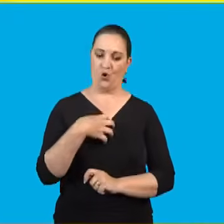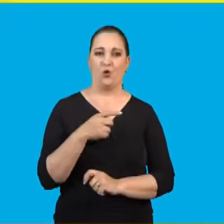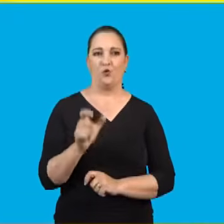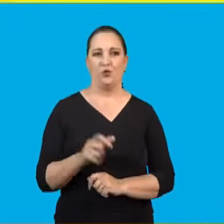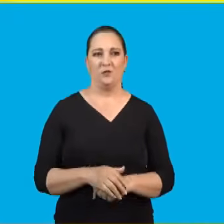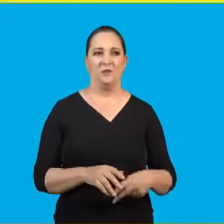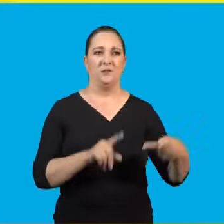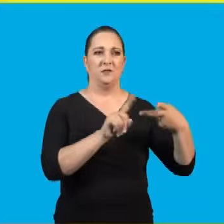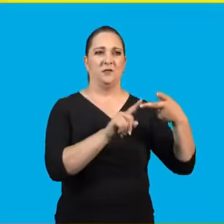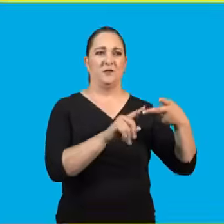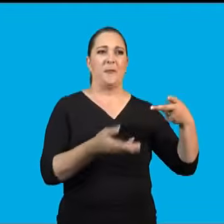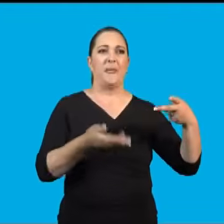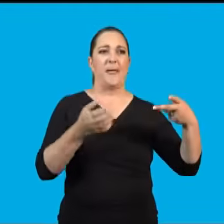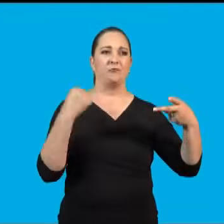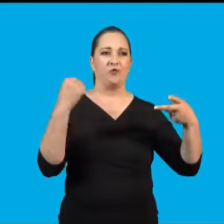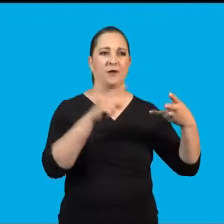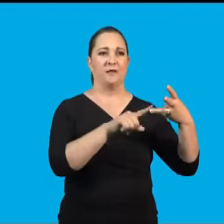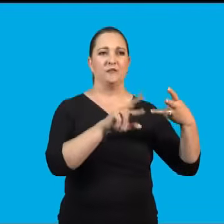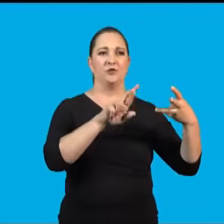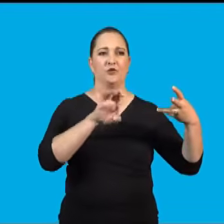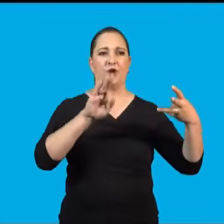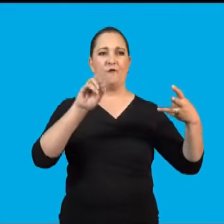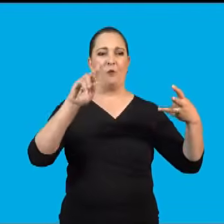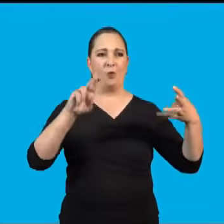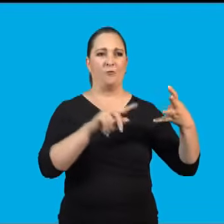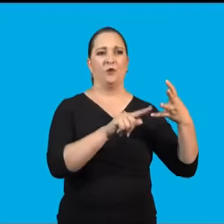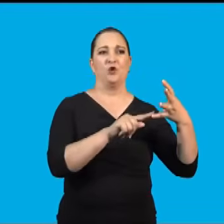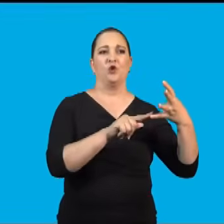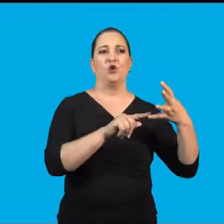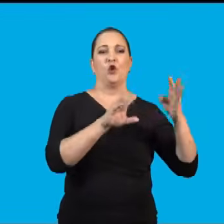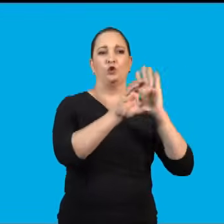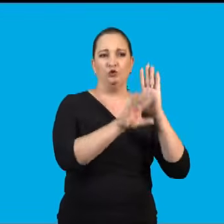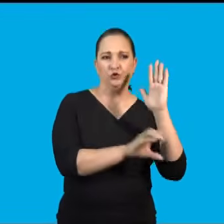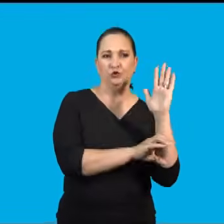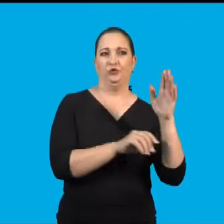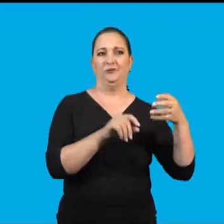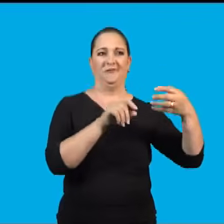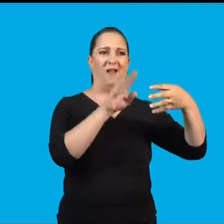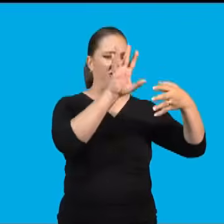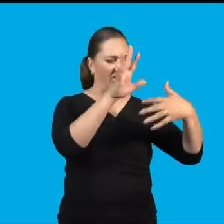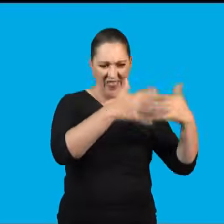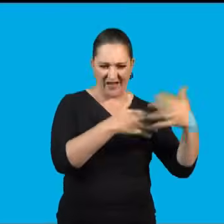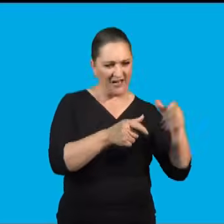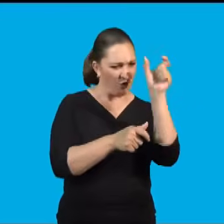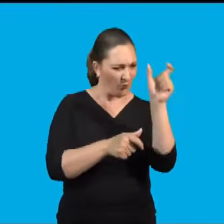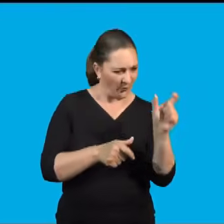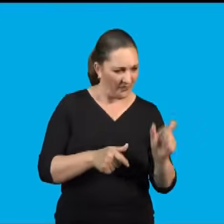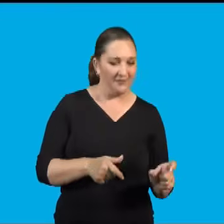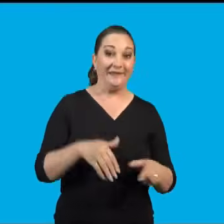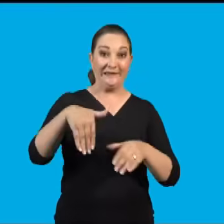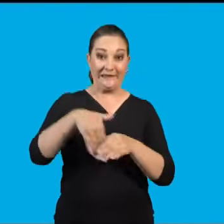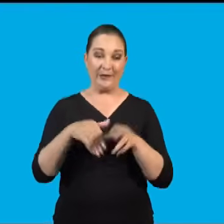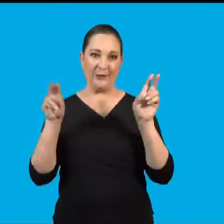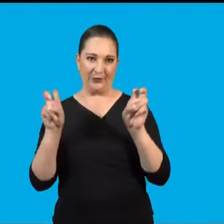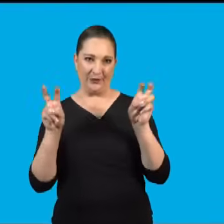words. Black consciousness, uprising, reform, constitution, repression, trade union, homeland, any word that goes